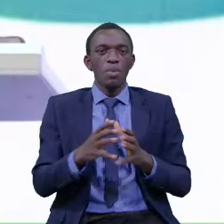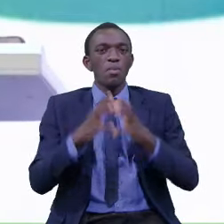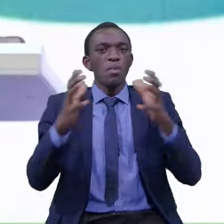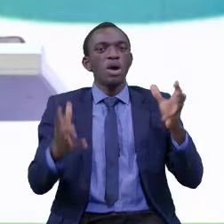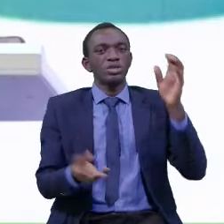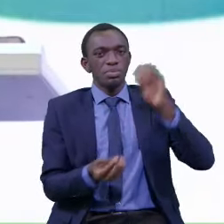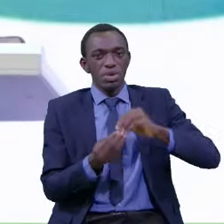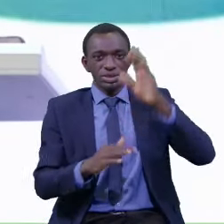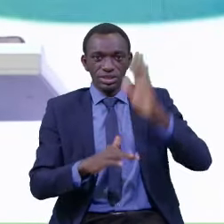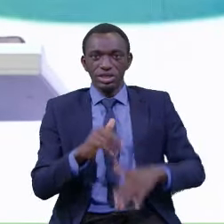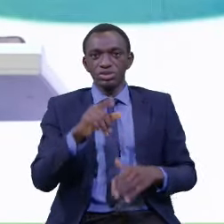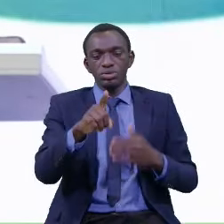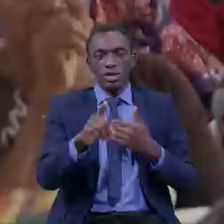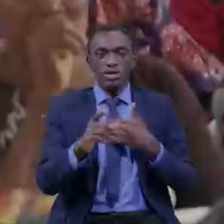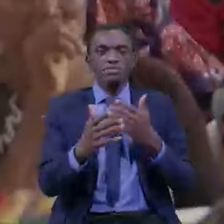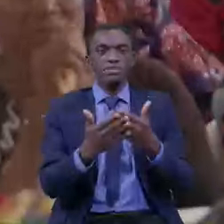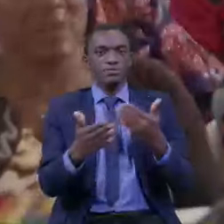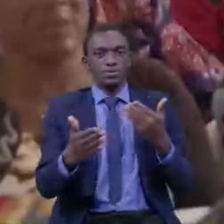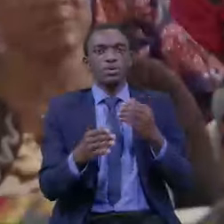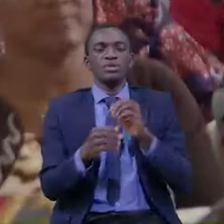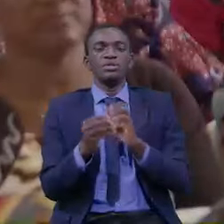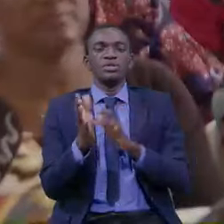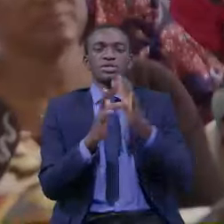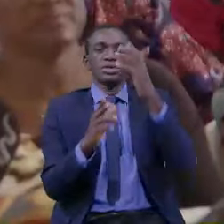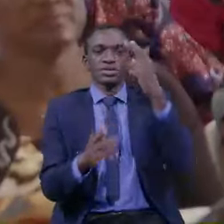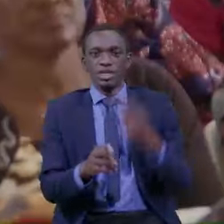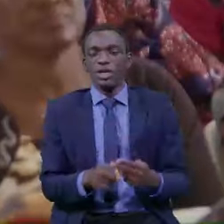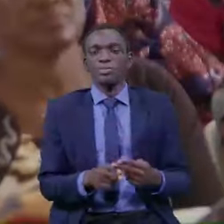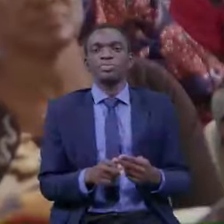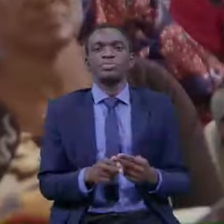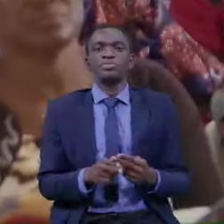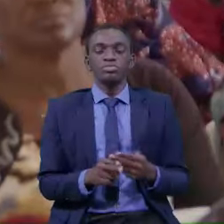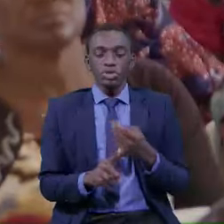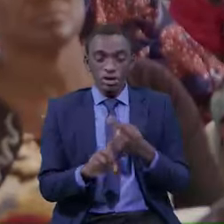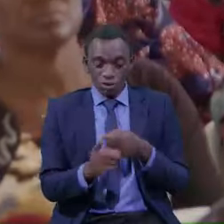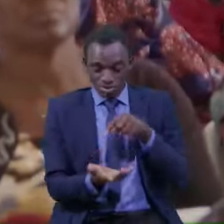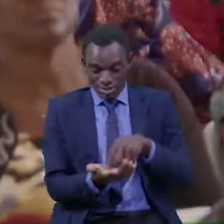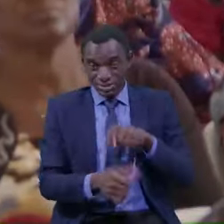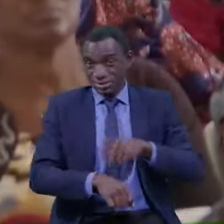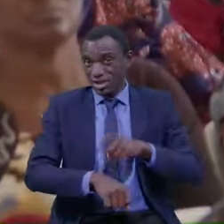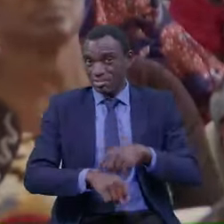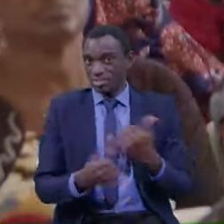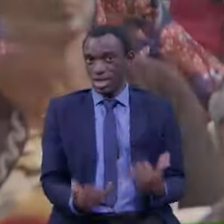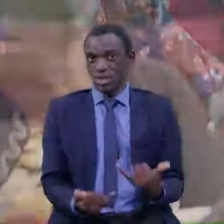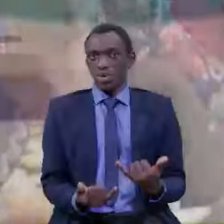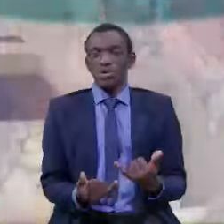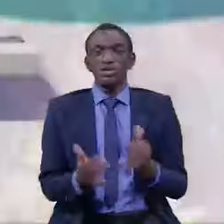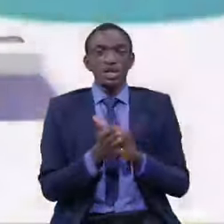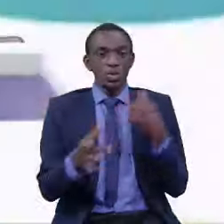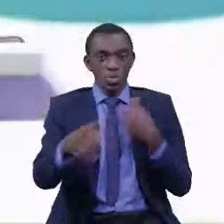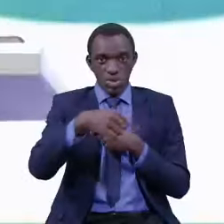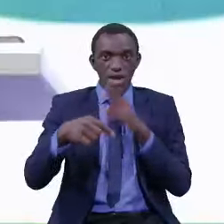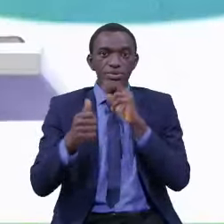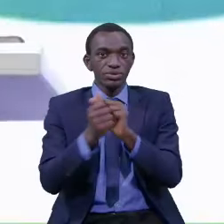do in your life in Jesus' name. That from this time, that we are together, that you understand